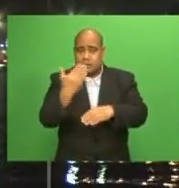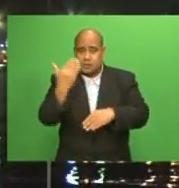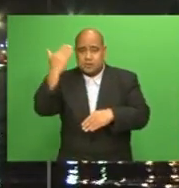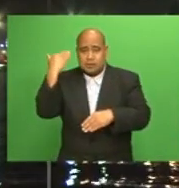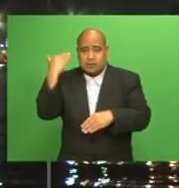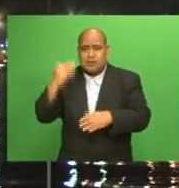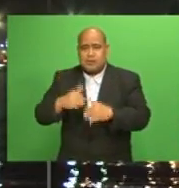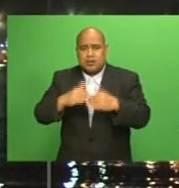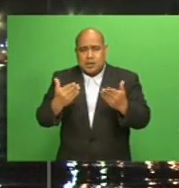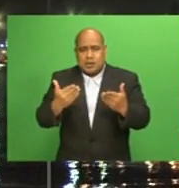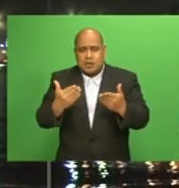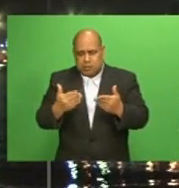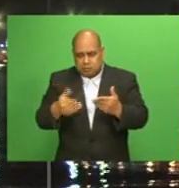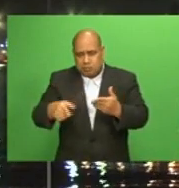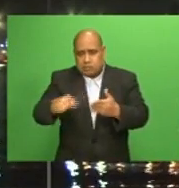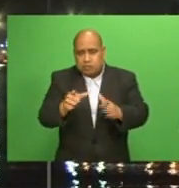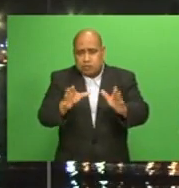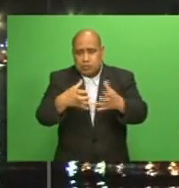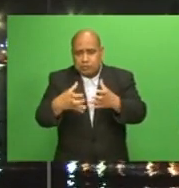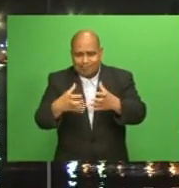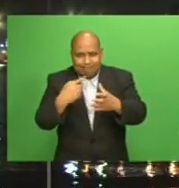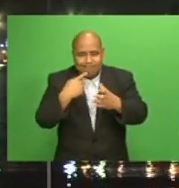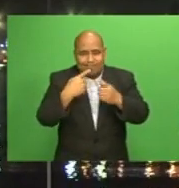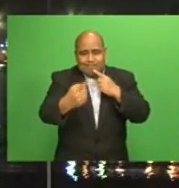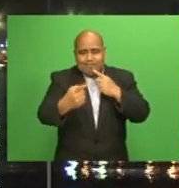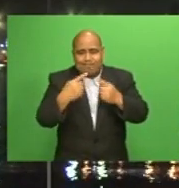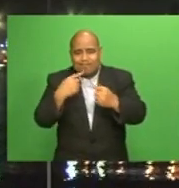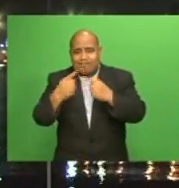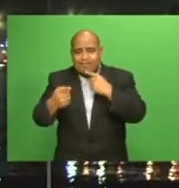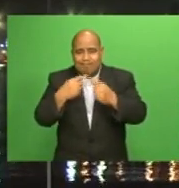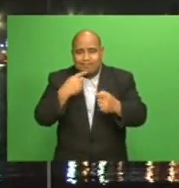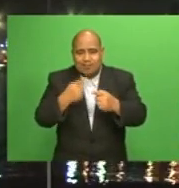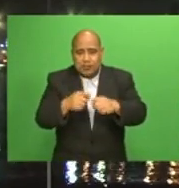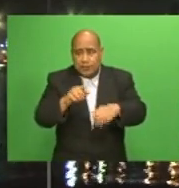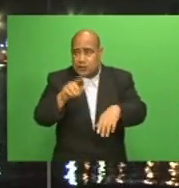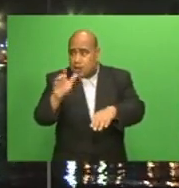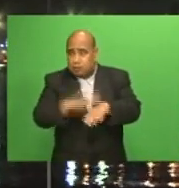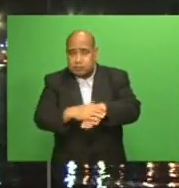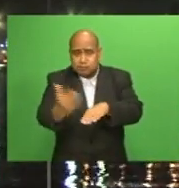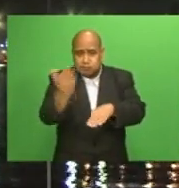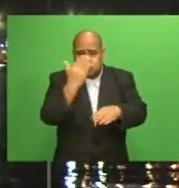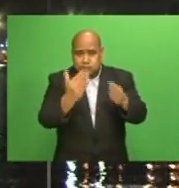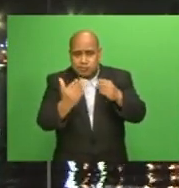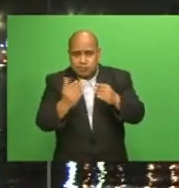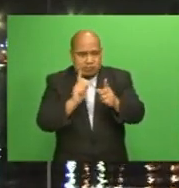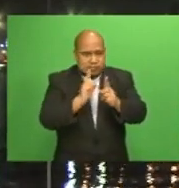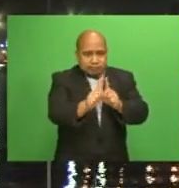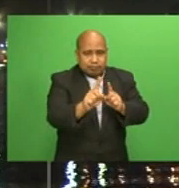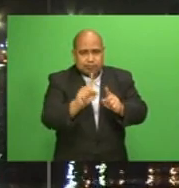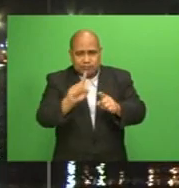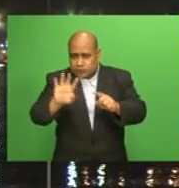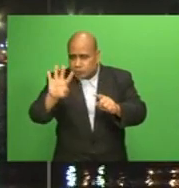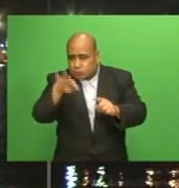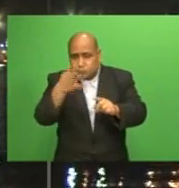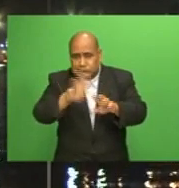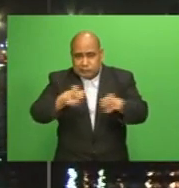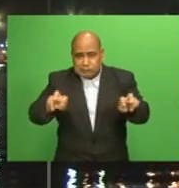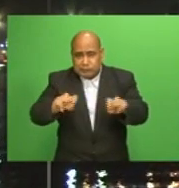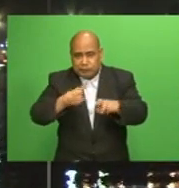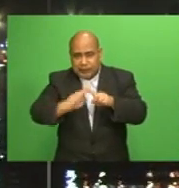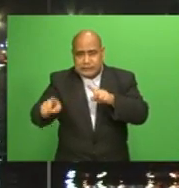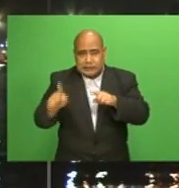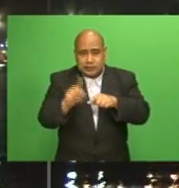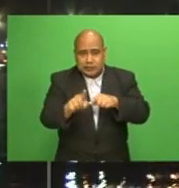issue. The raid was carried out after anti-government Facebook administrator Feral Khan was taken in for questioning in relation to